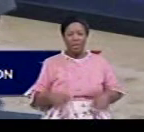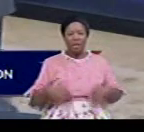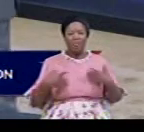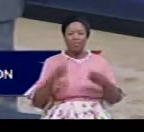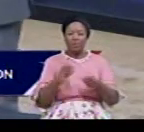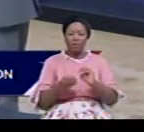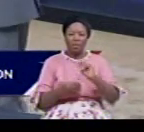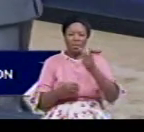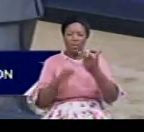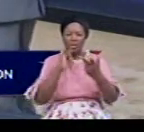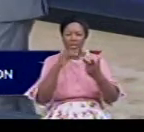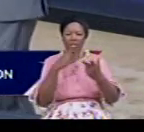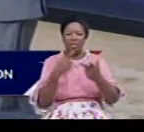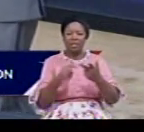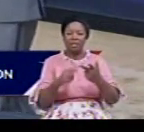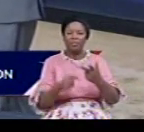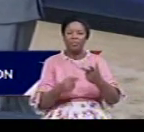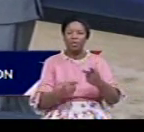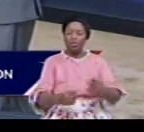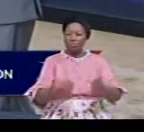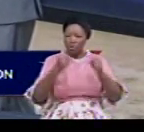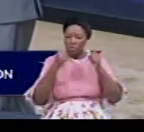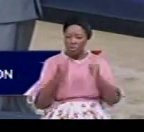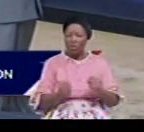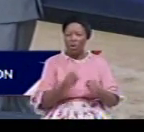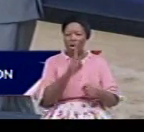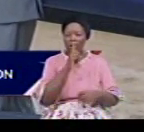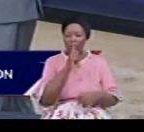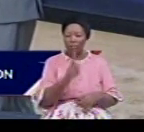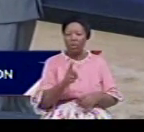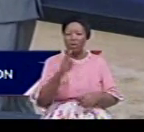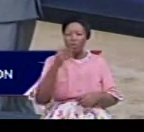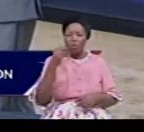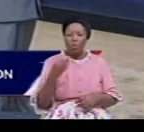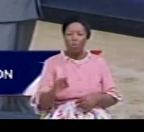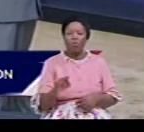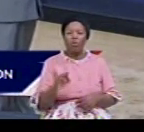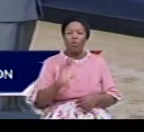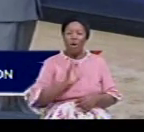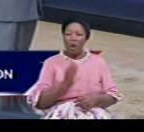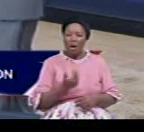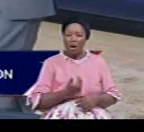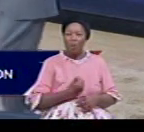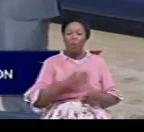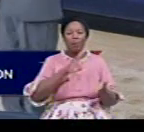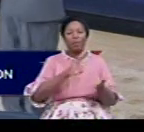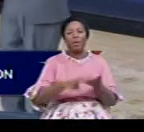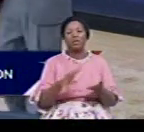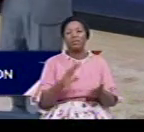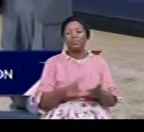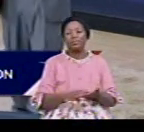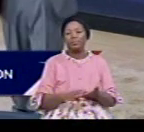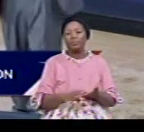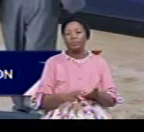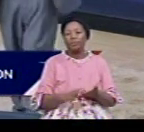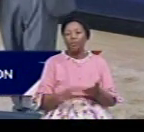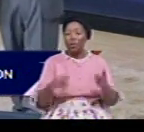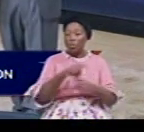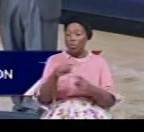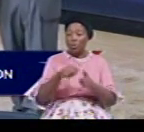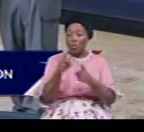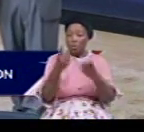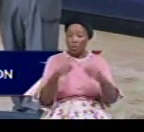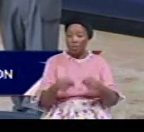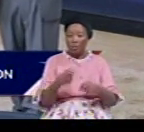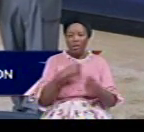the concrete assurance of our pardon. When you come and you turn away